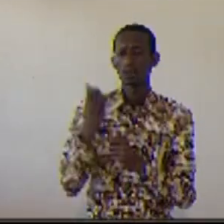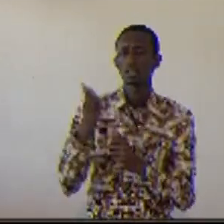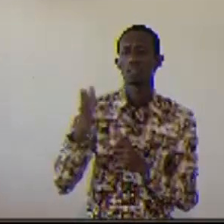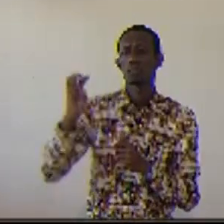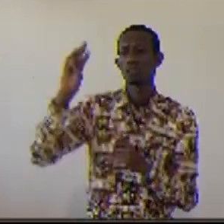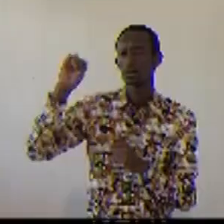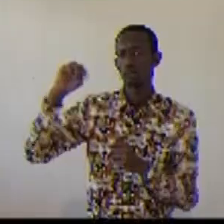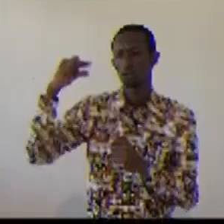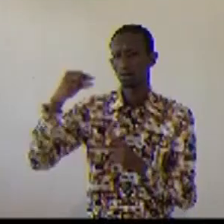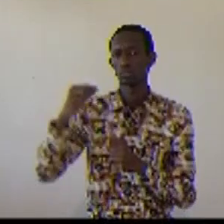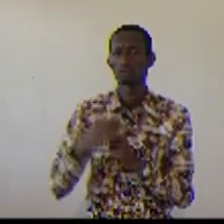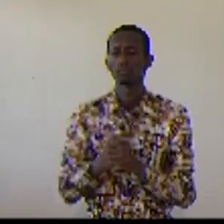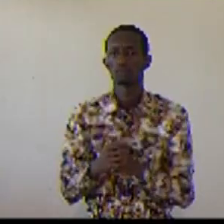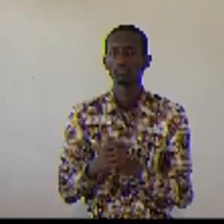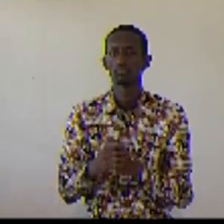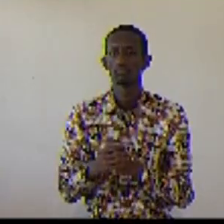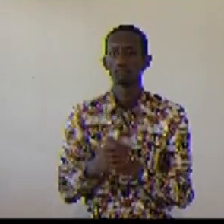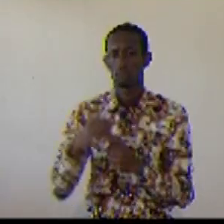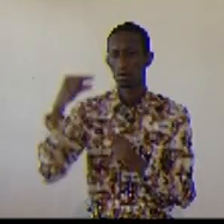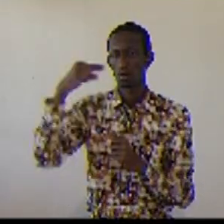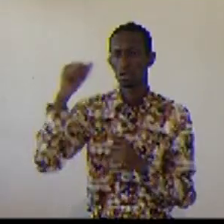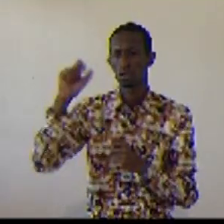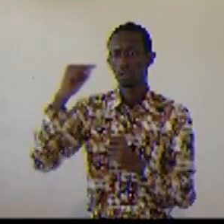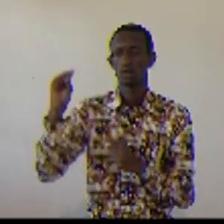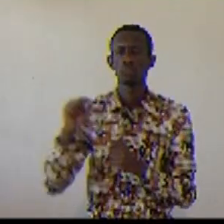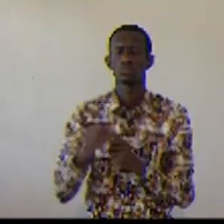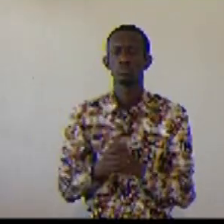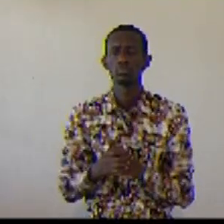gas against the length of magnesium ribbon.